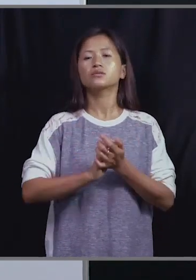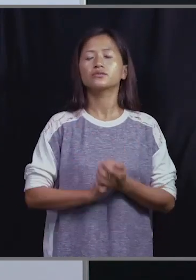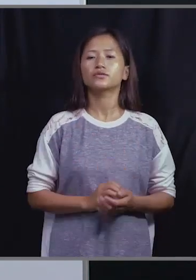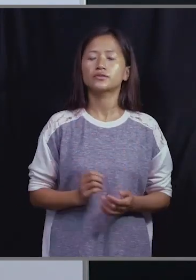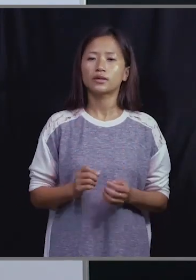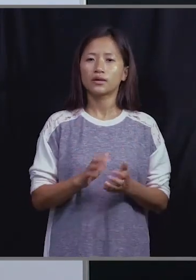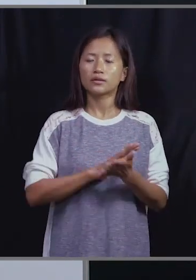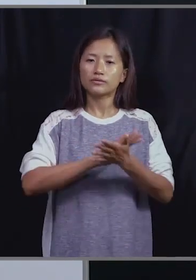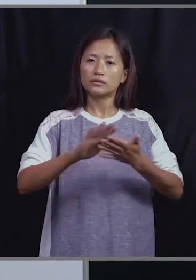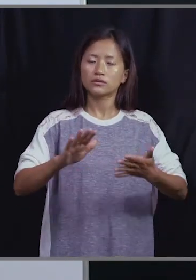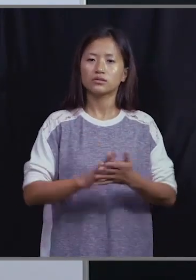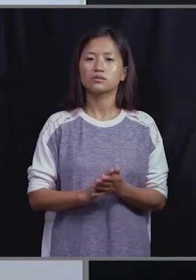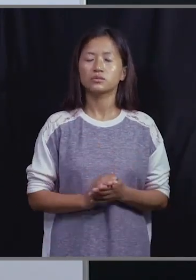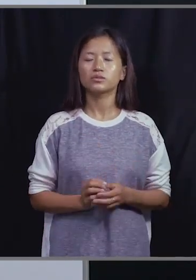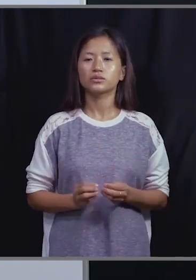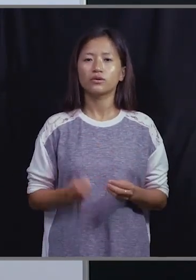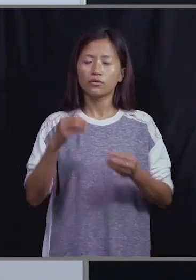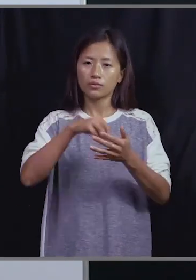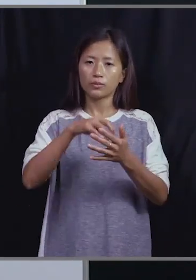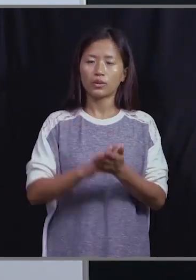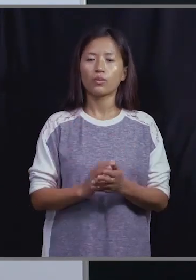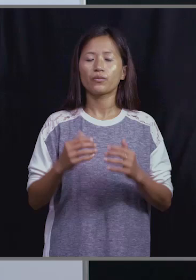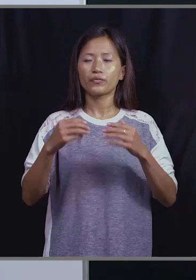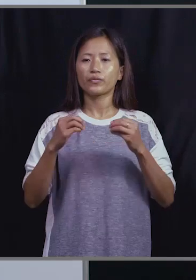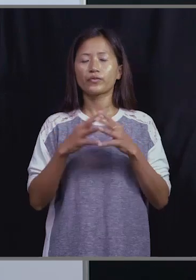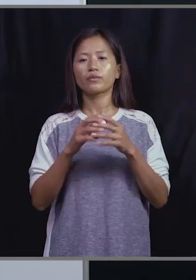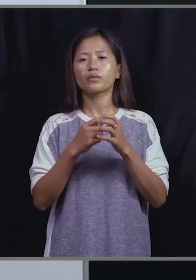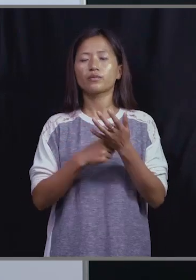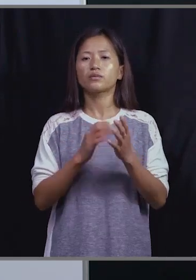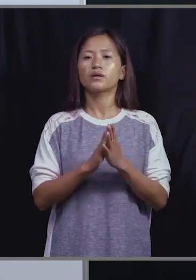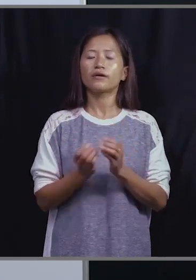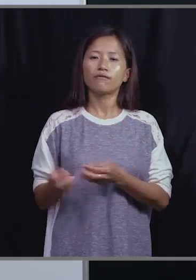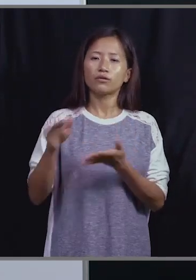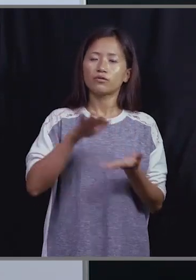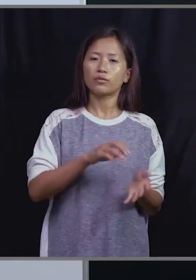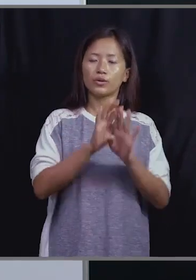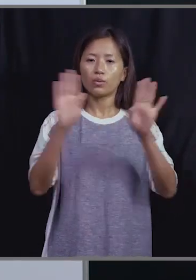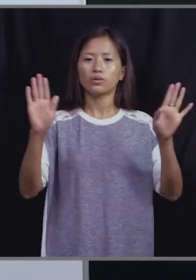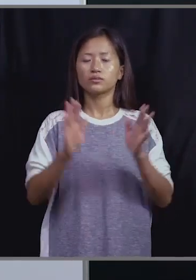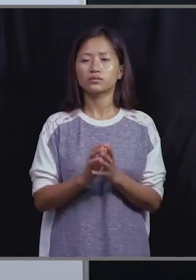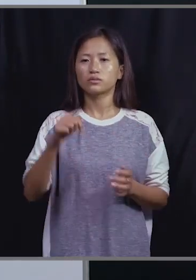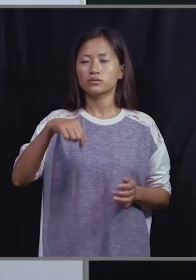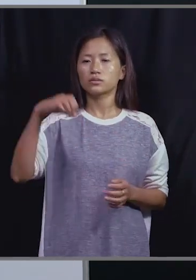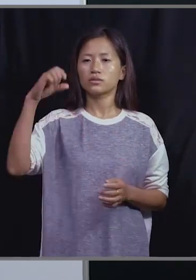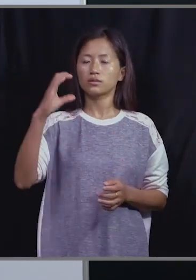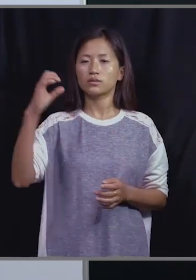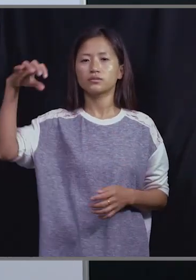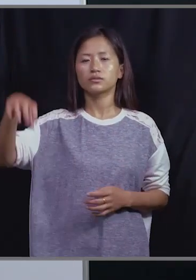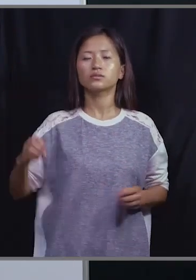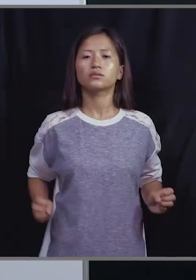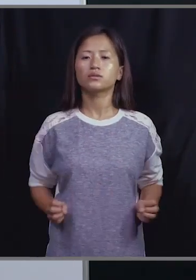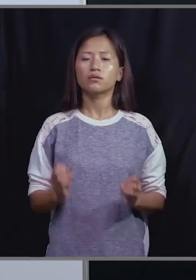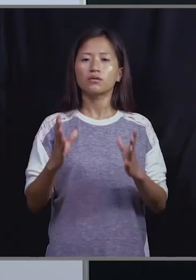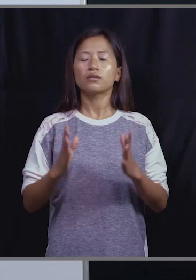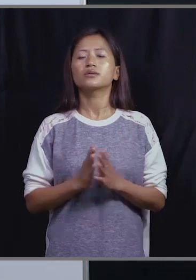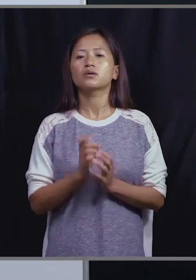this, withdrawing of forces, end of Warsaw Pact, and the fall of Berlin Wall, now the countries started to